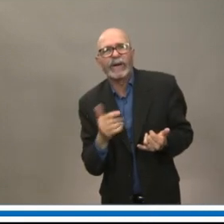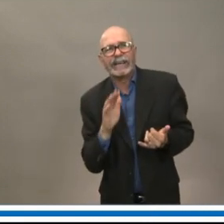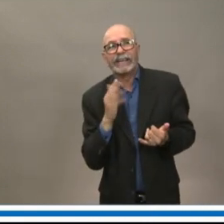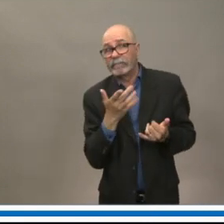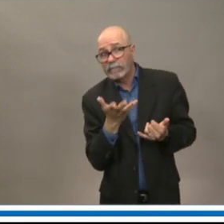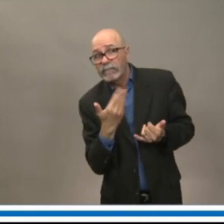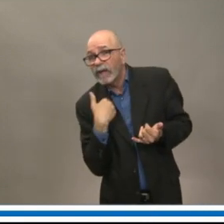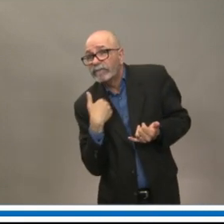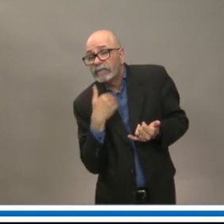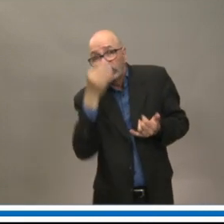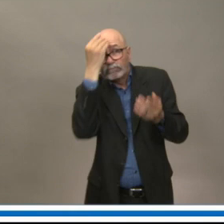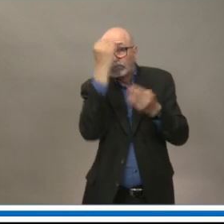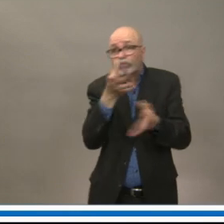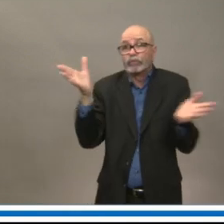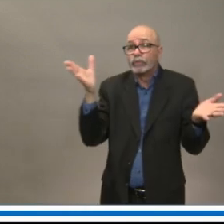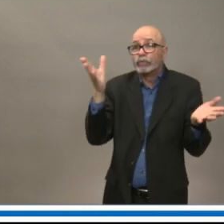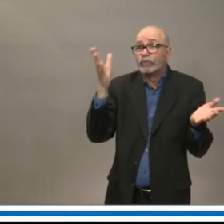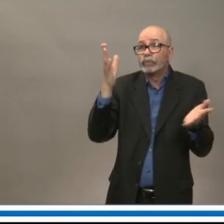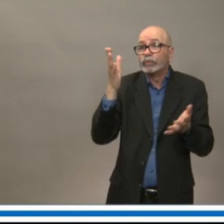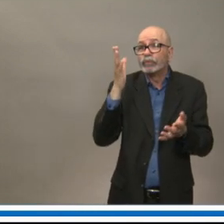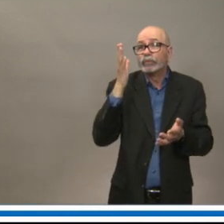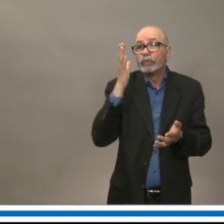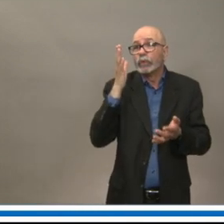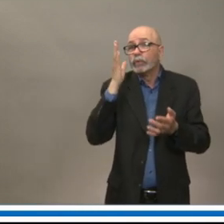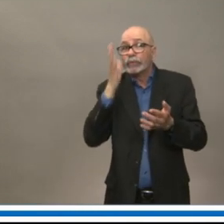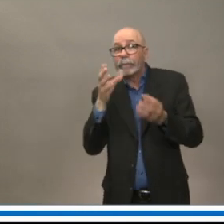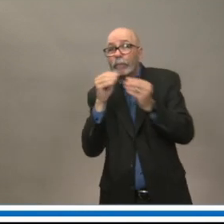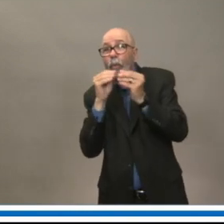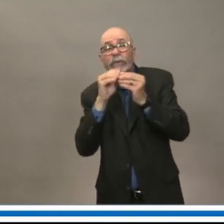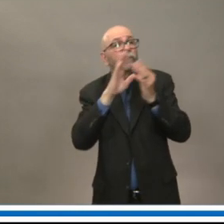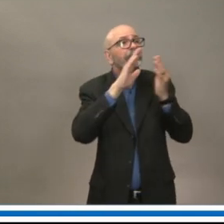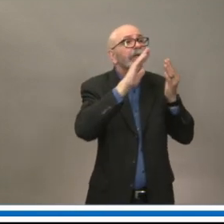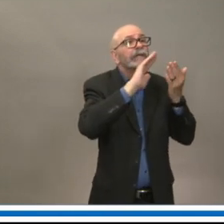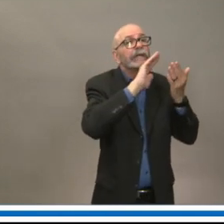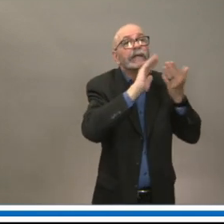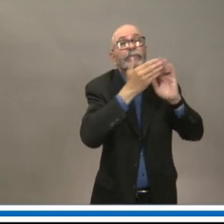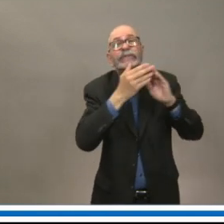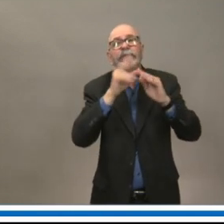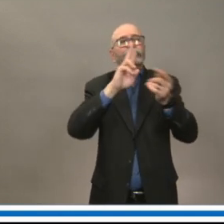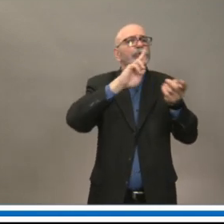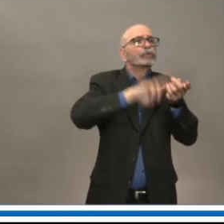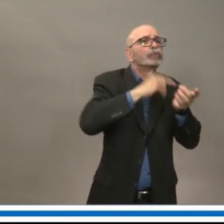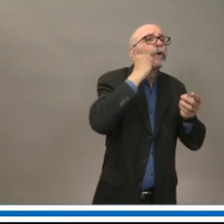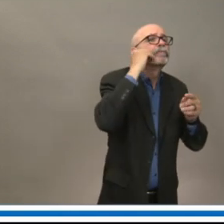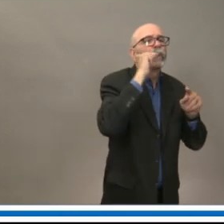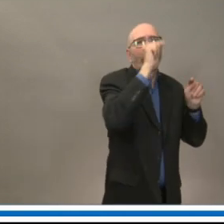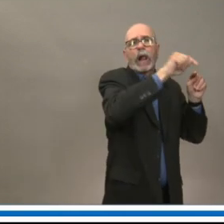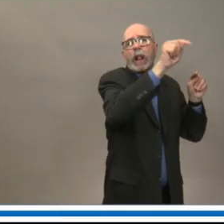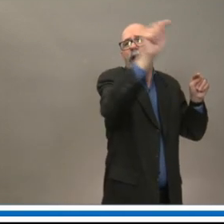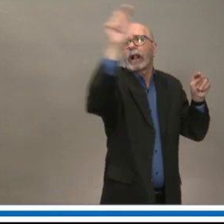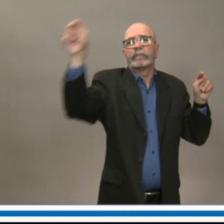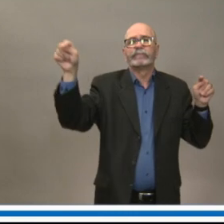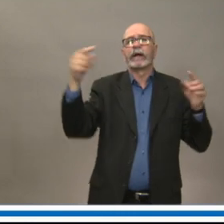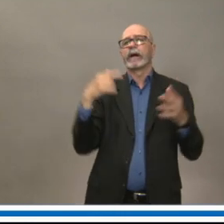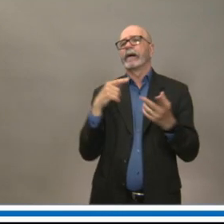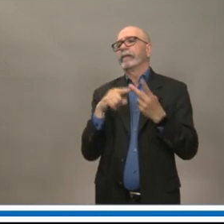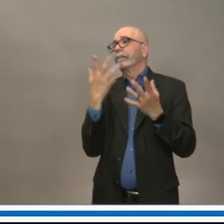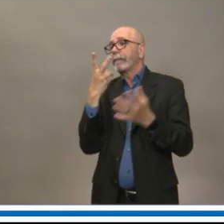expect a list of all the facilities affected, the number of cases in each facility, whether it's employees or